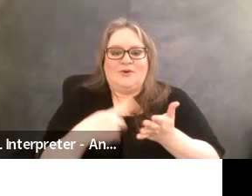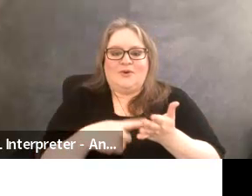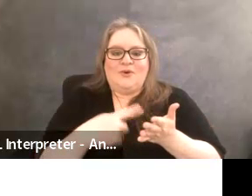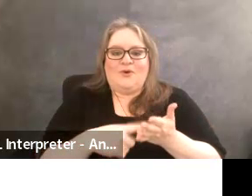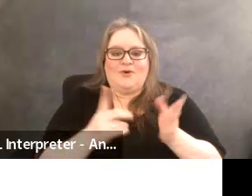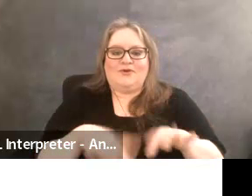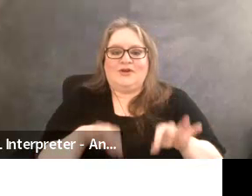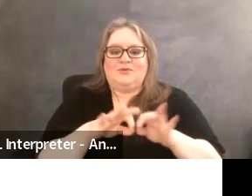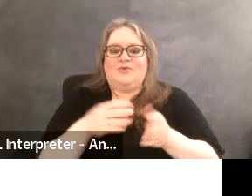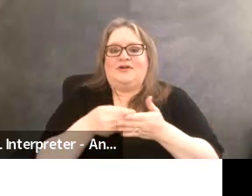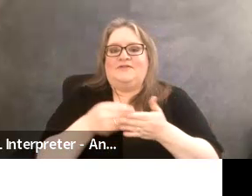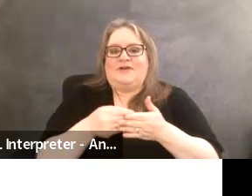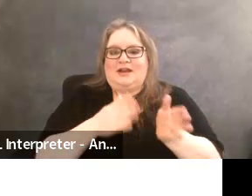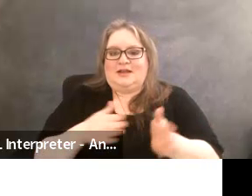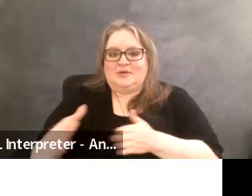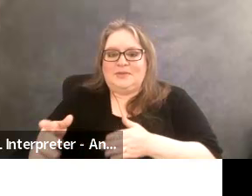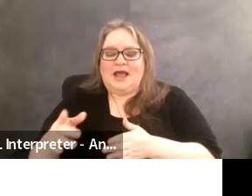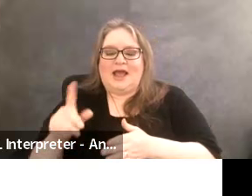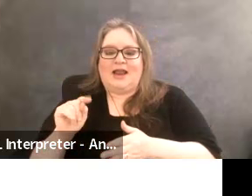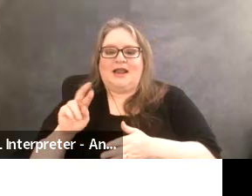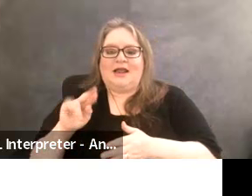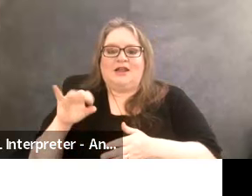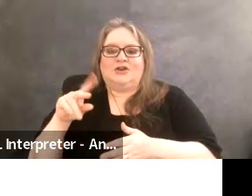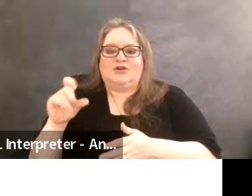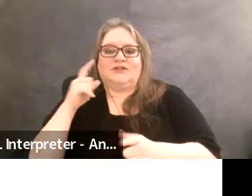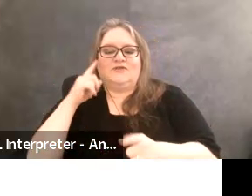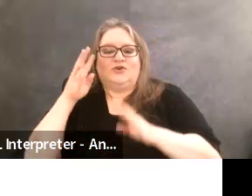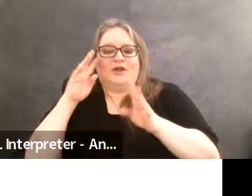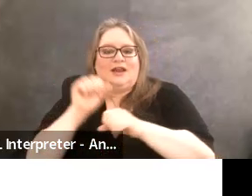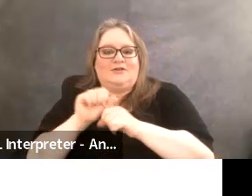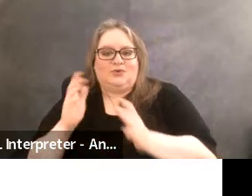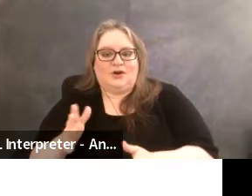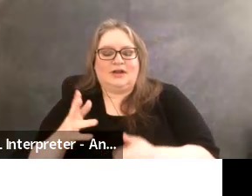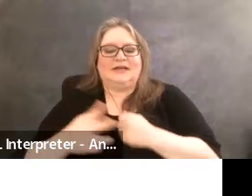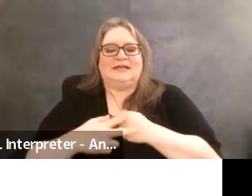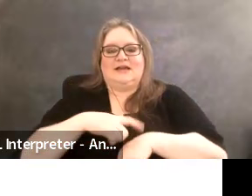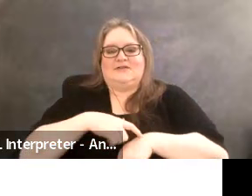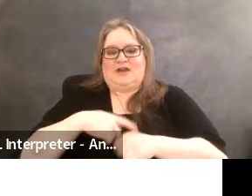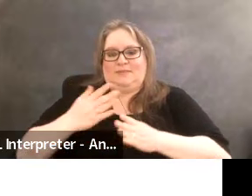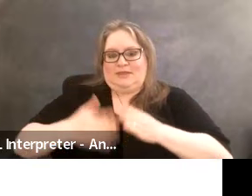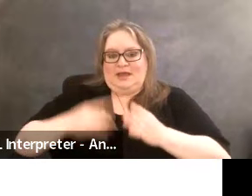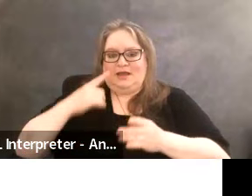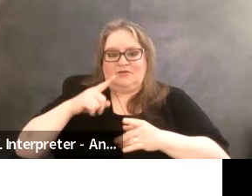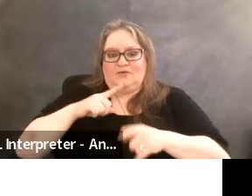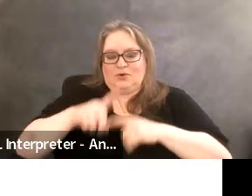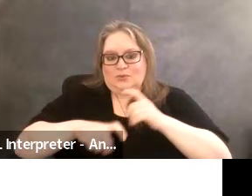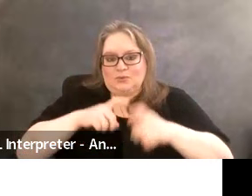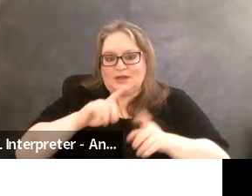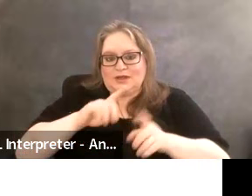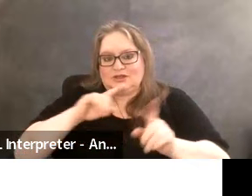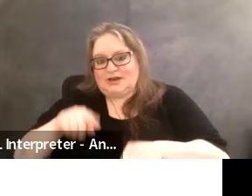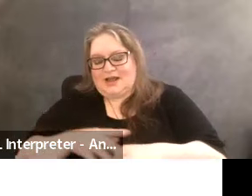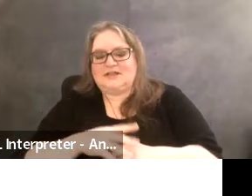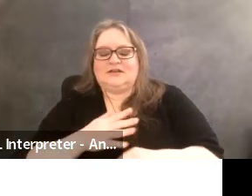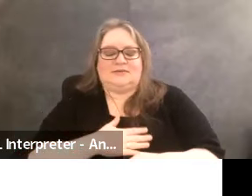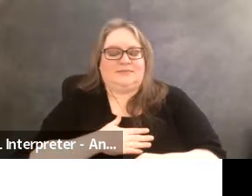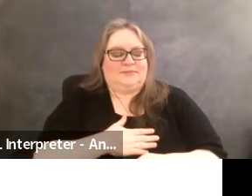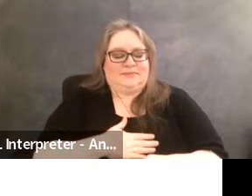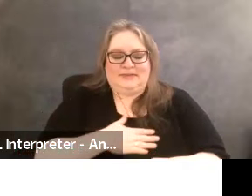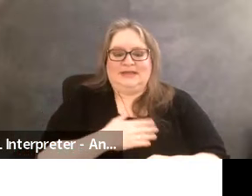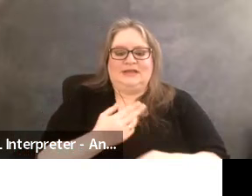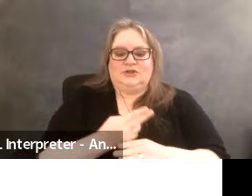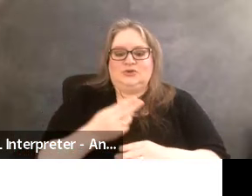key financial planning tips and tricks for creative workers. We'll save some time at the end for Q&A, and please feel free to use the